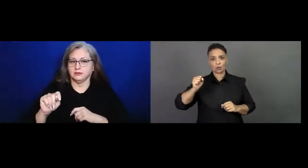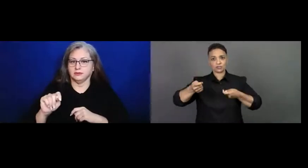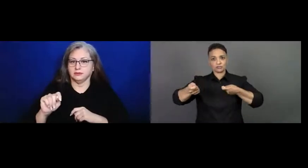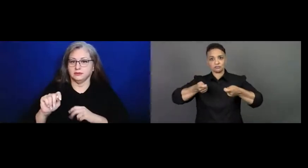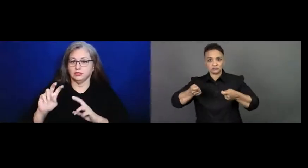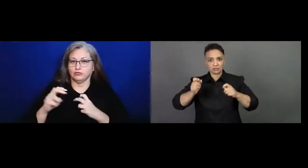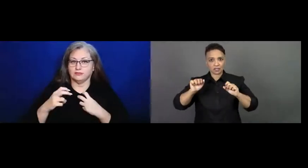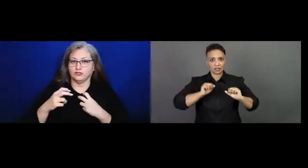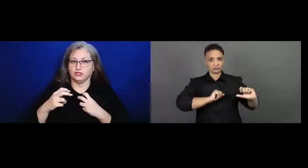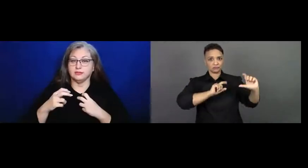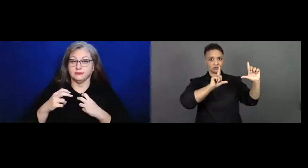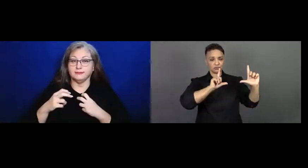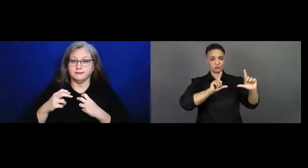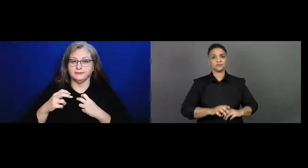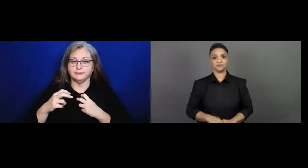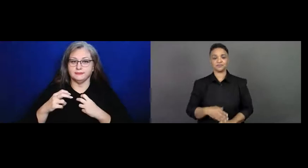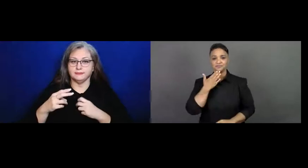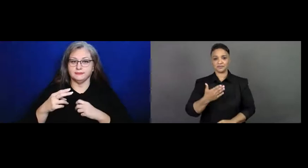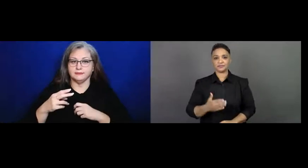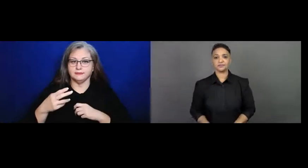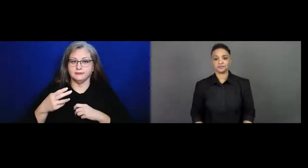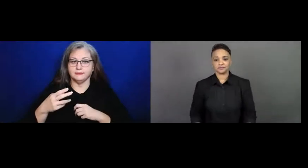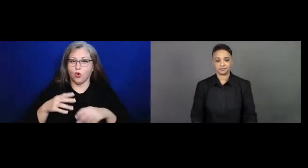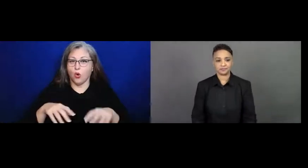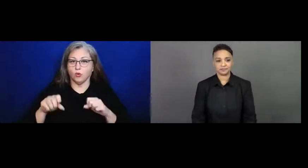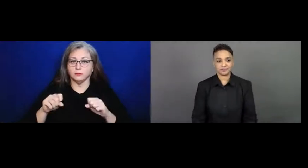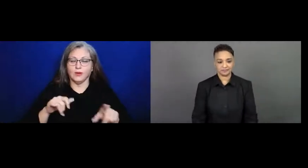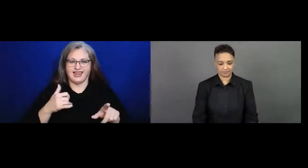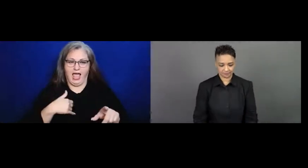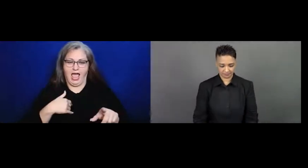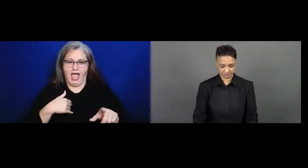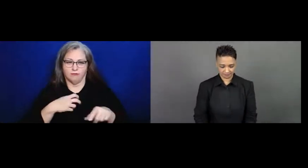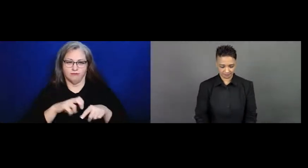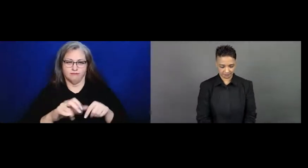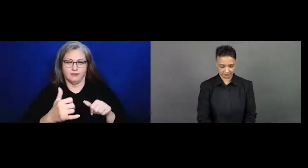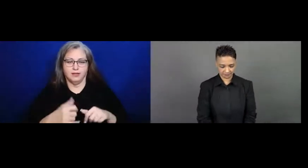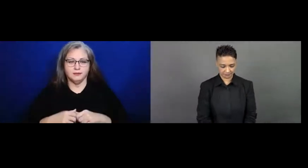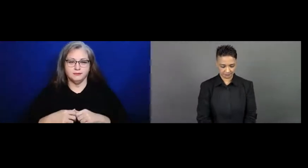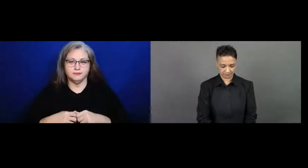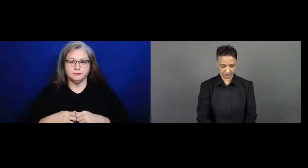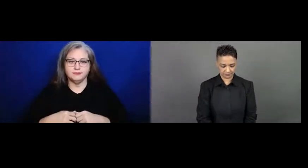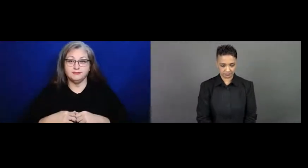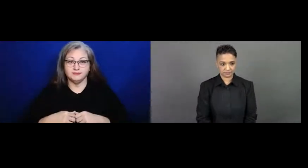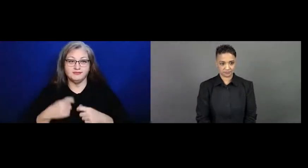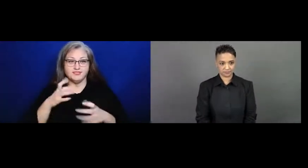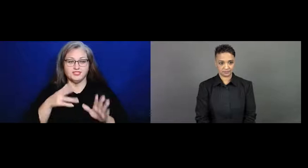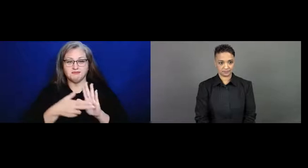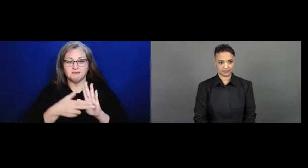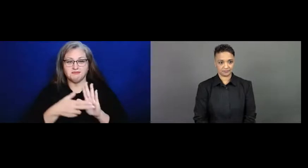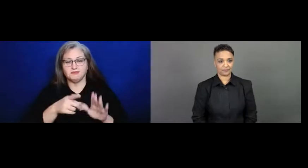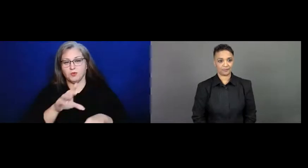transfer? Okay. The host. Okay, I'm doing that now. Okay. Okay, I've just made you a